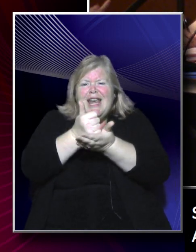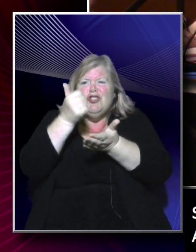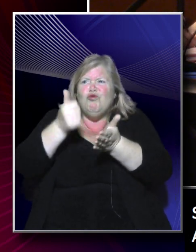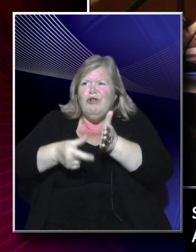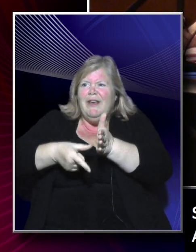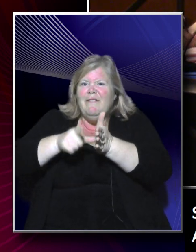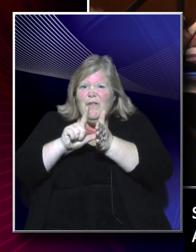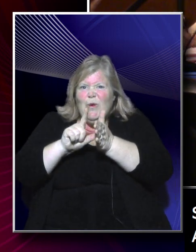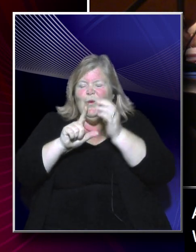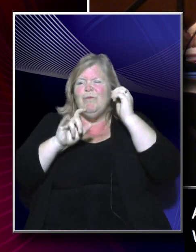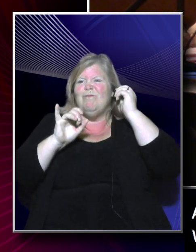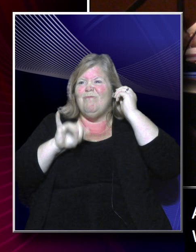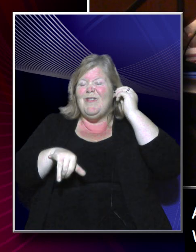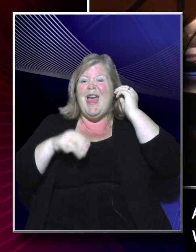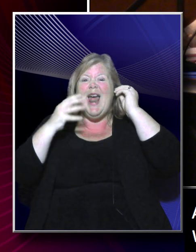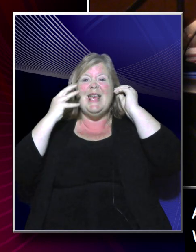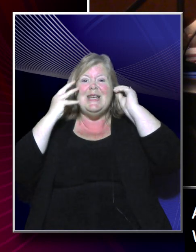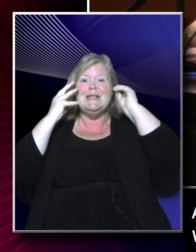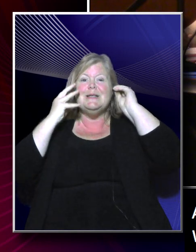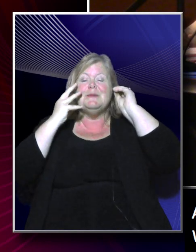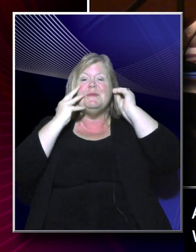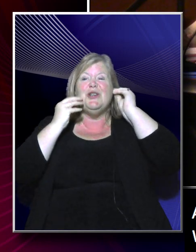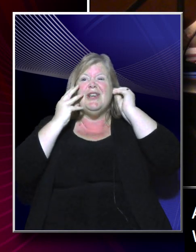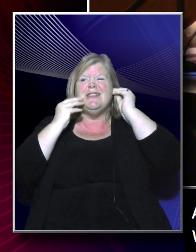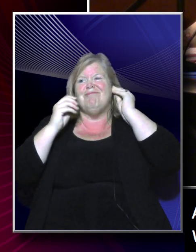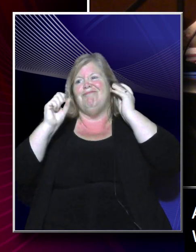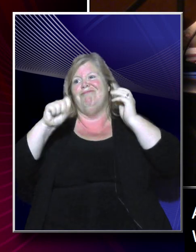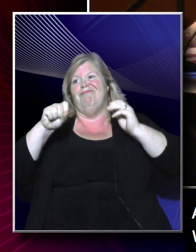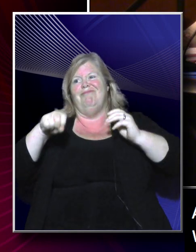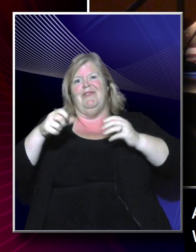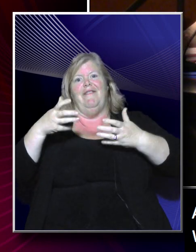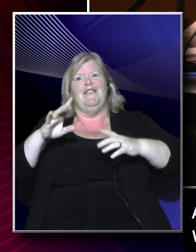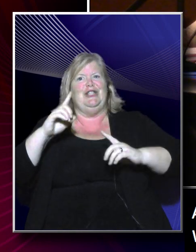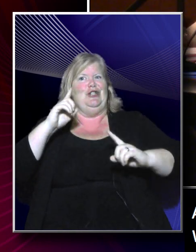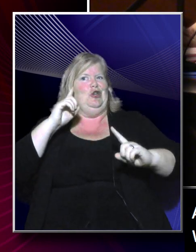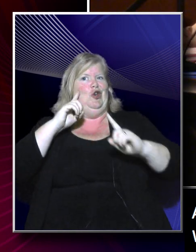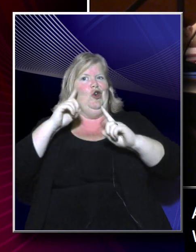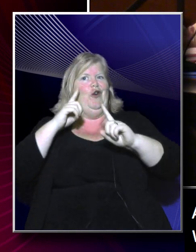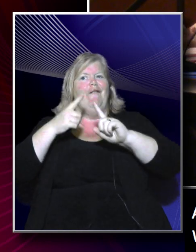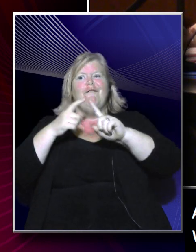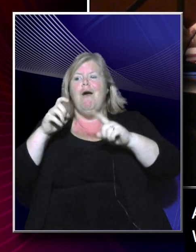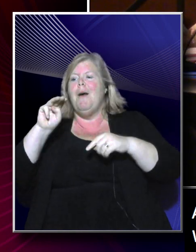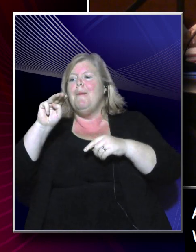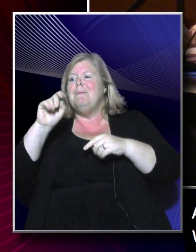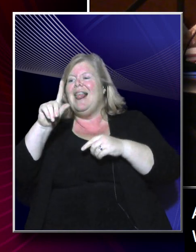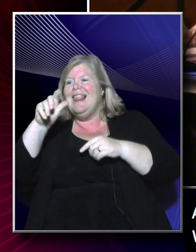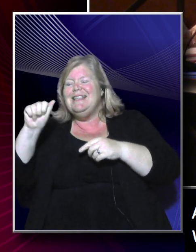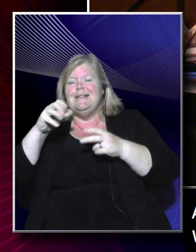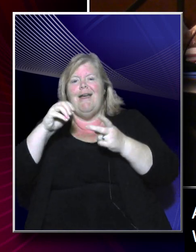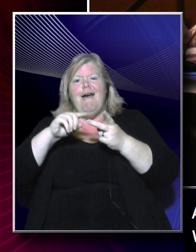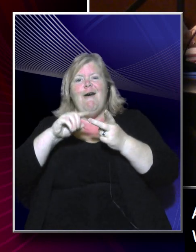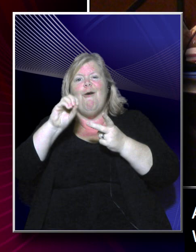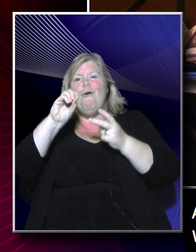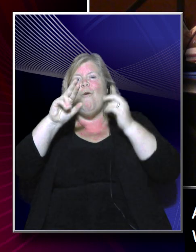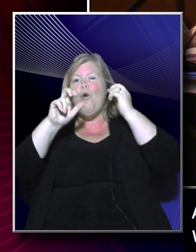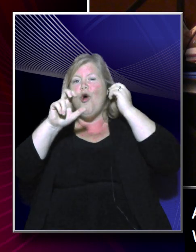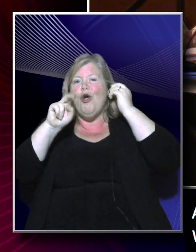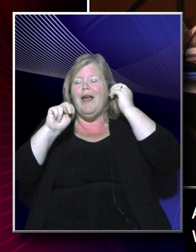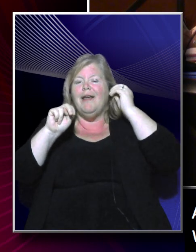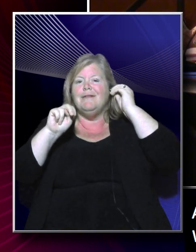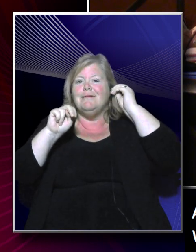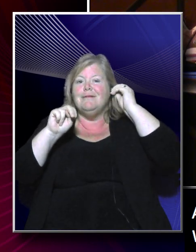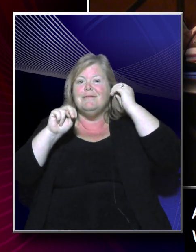that we had. You've already heard some from Melissa and Owen and the